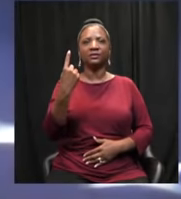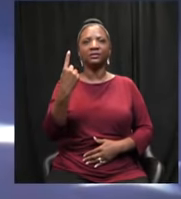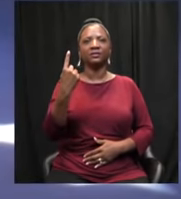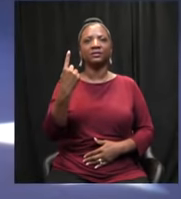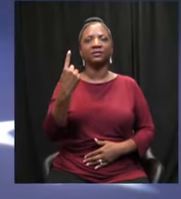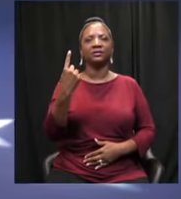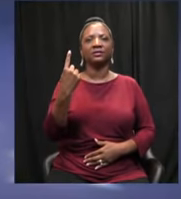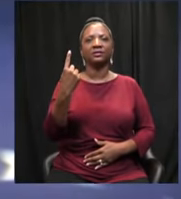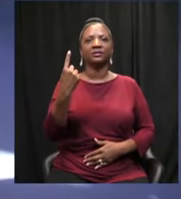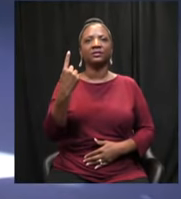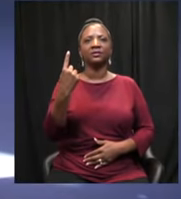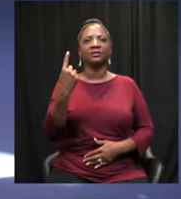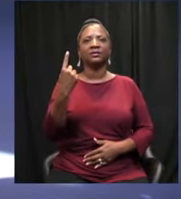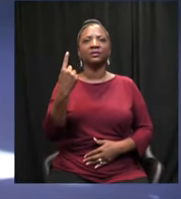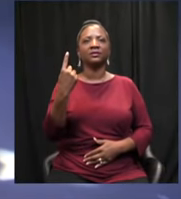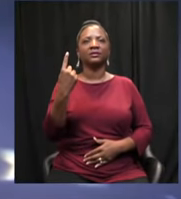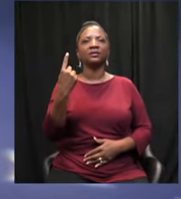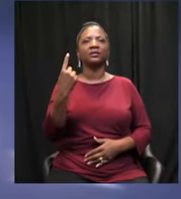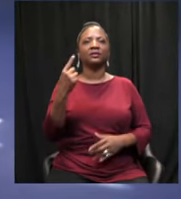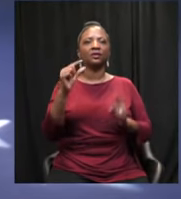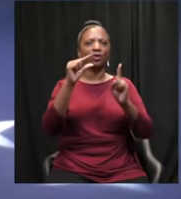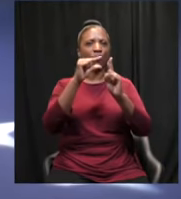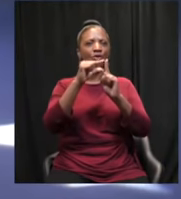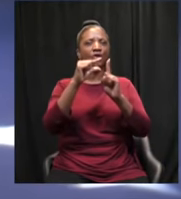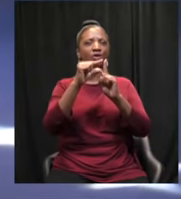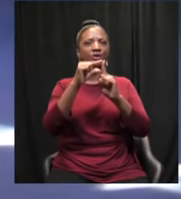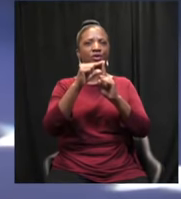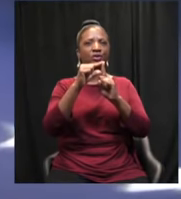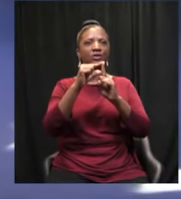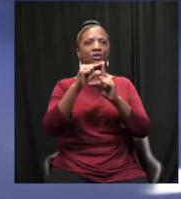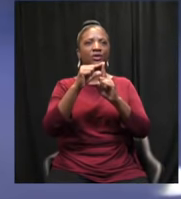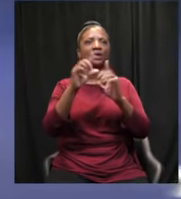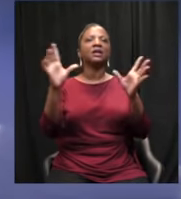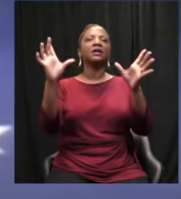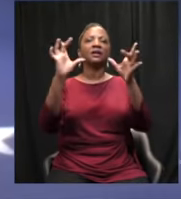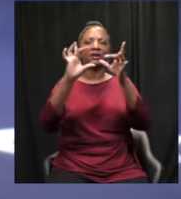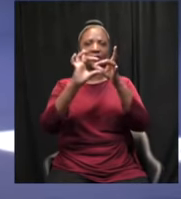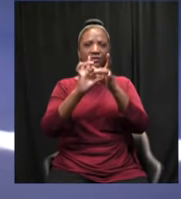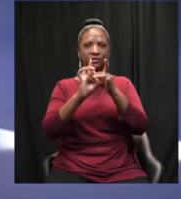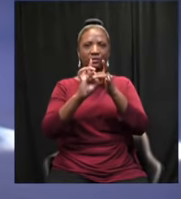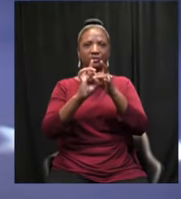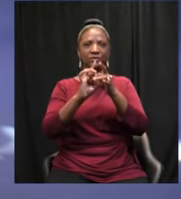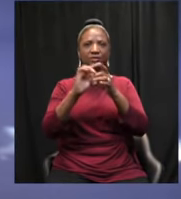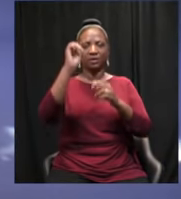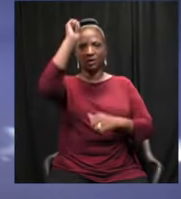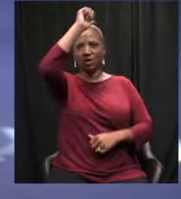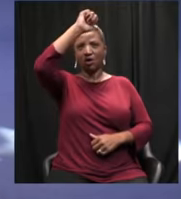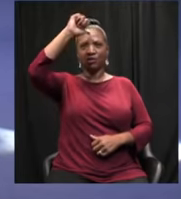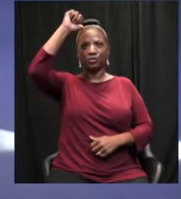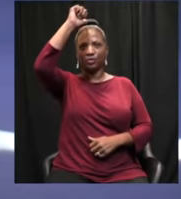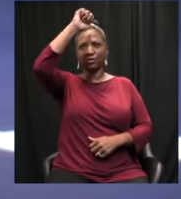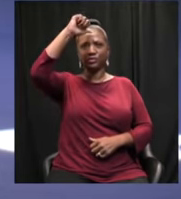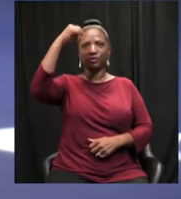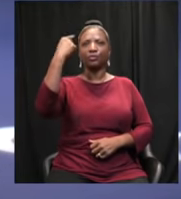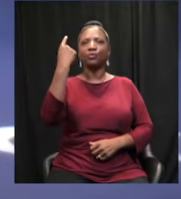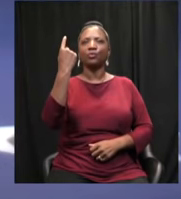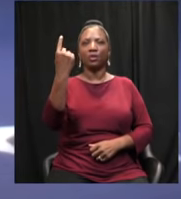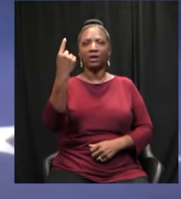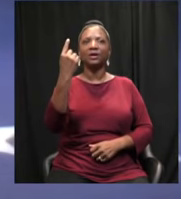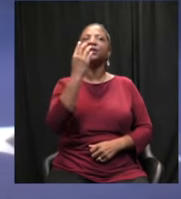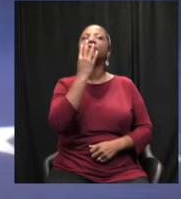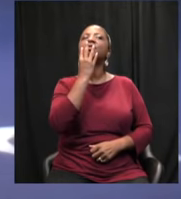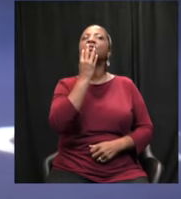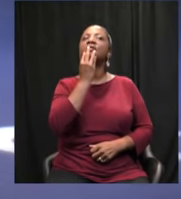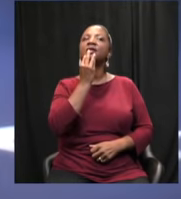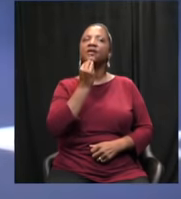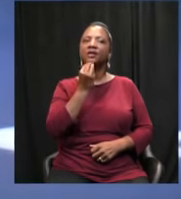from a term that refers to the anointed one. It is a phrase there in the Hebrew where when